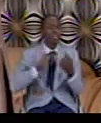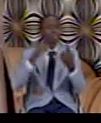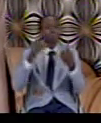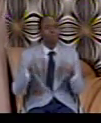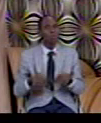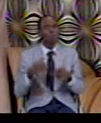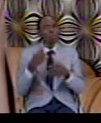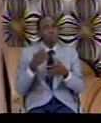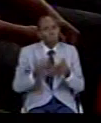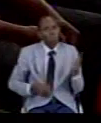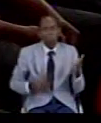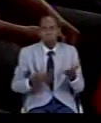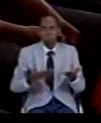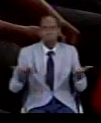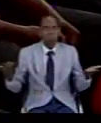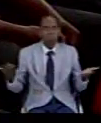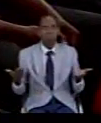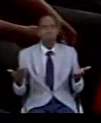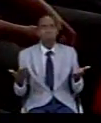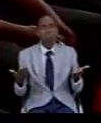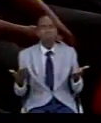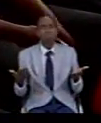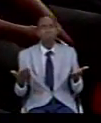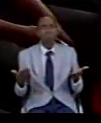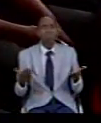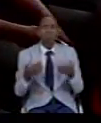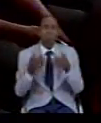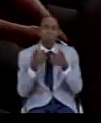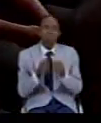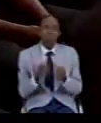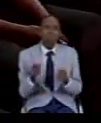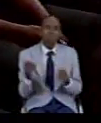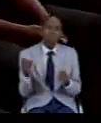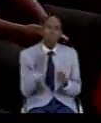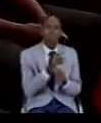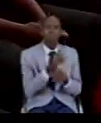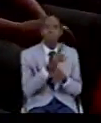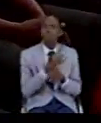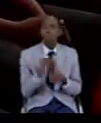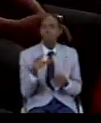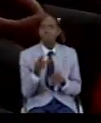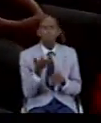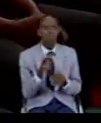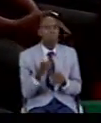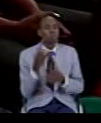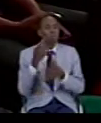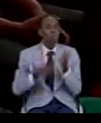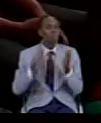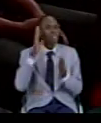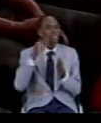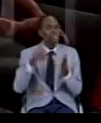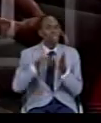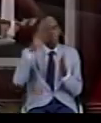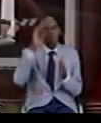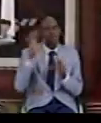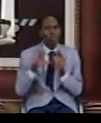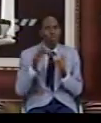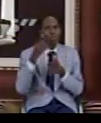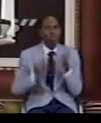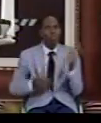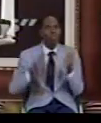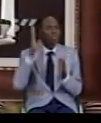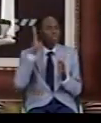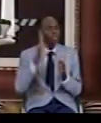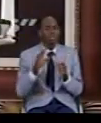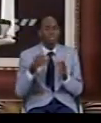thee? Tell me the rest. Follow thou me. No comparison. What shall this man do? What shall this woman do? What